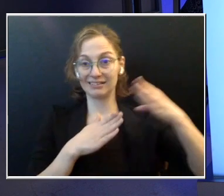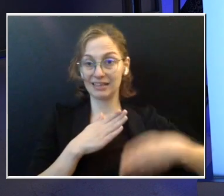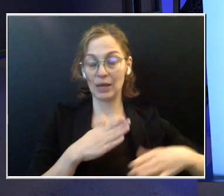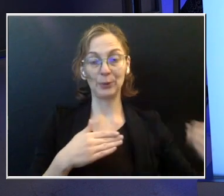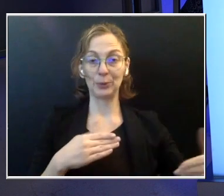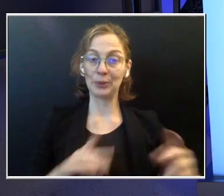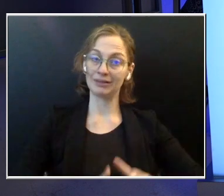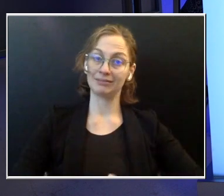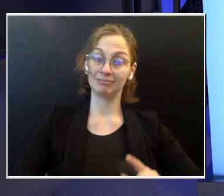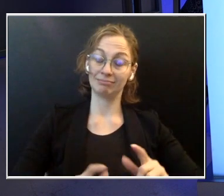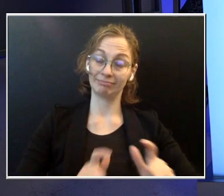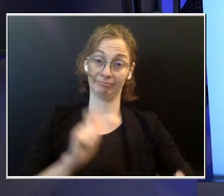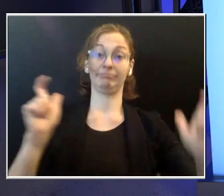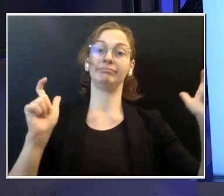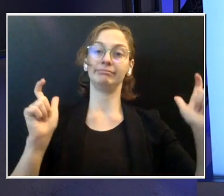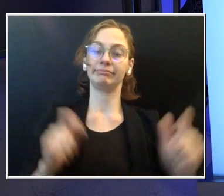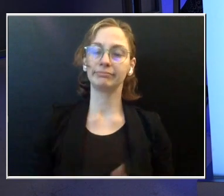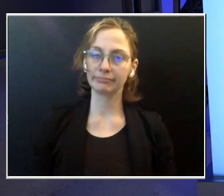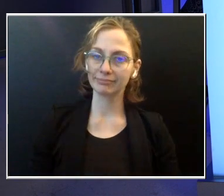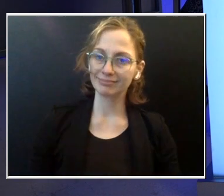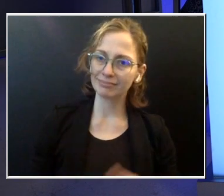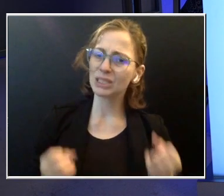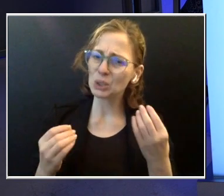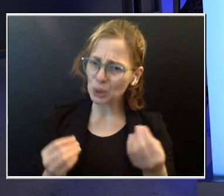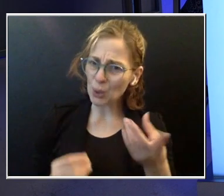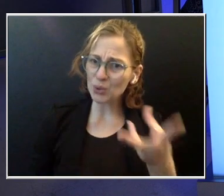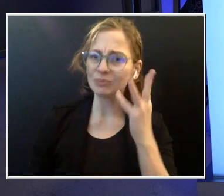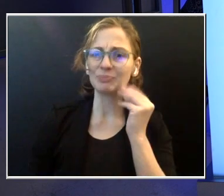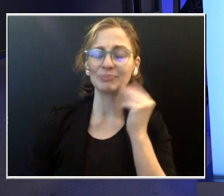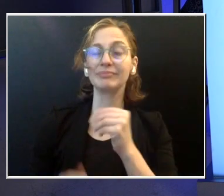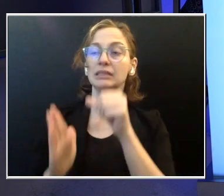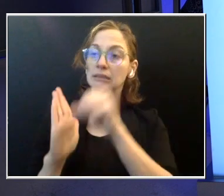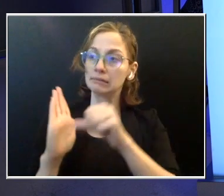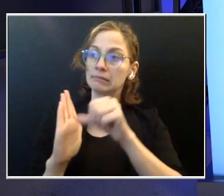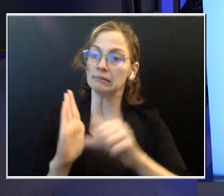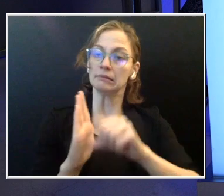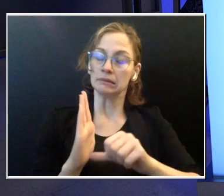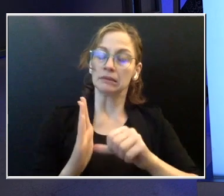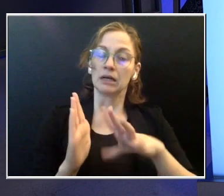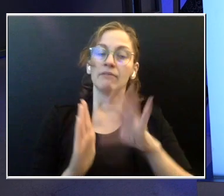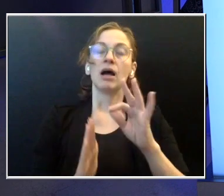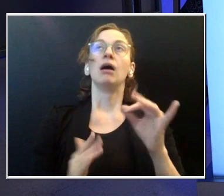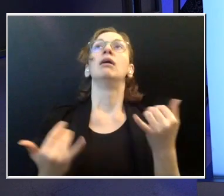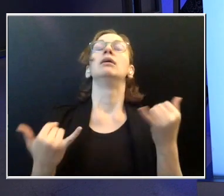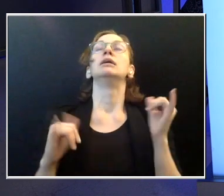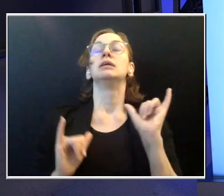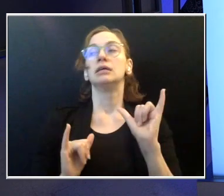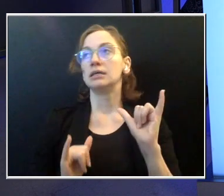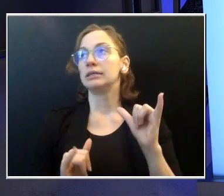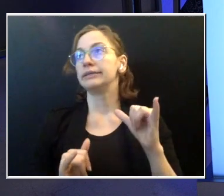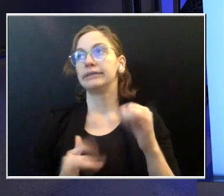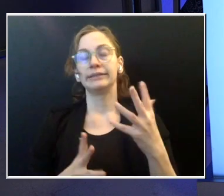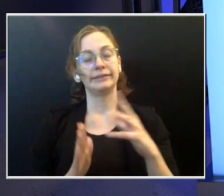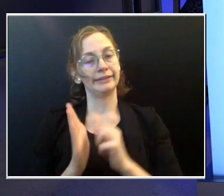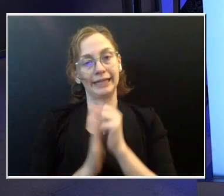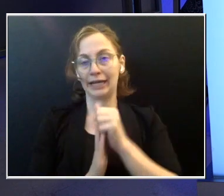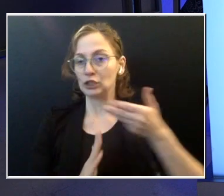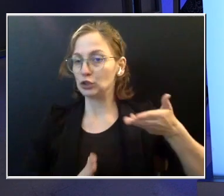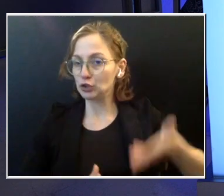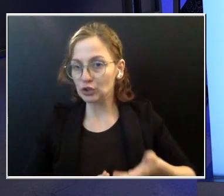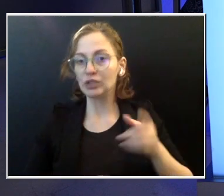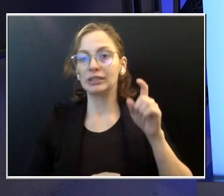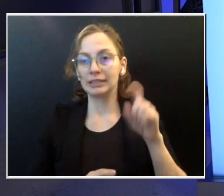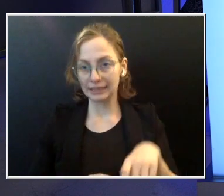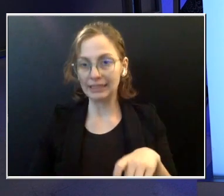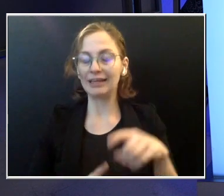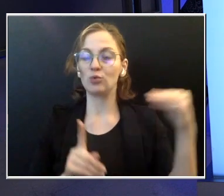out the cancer is still there, you needed radiation again. Dr. Stecklein, normally radiation sessions are once a day, five days a